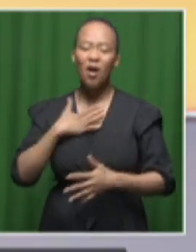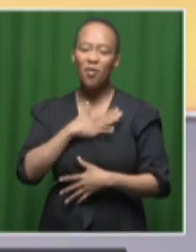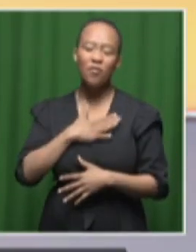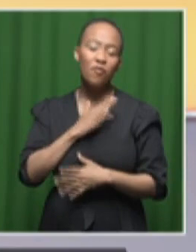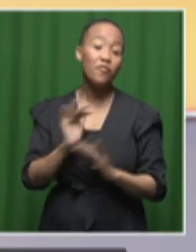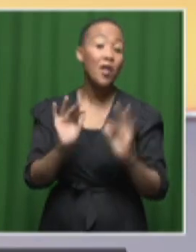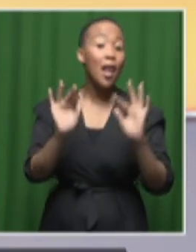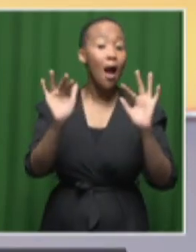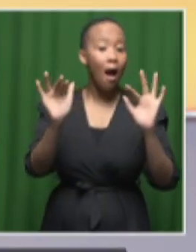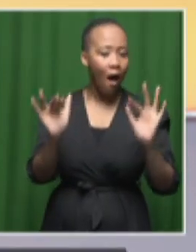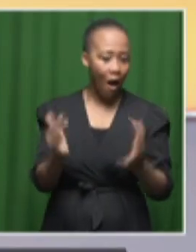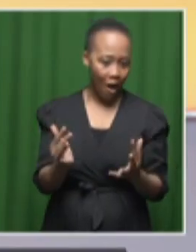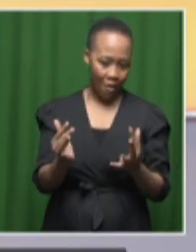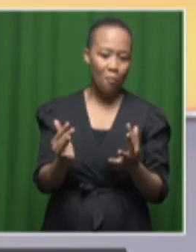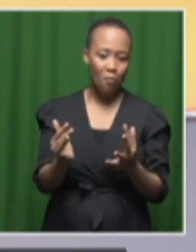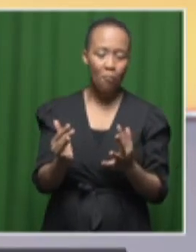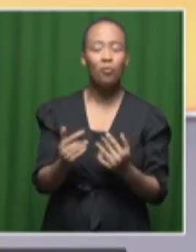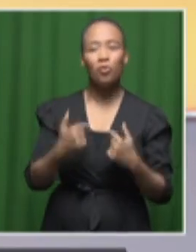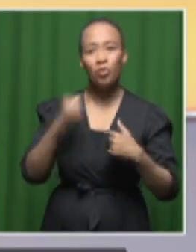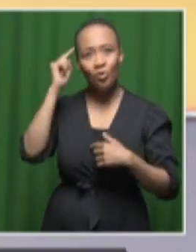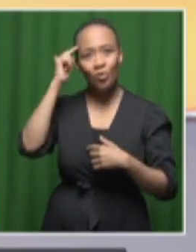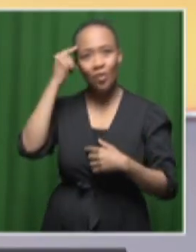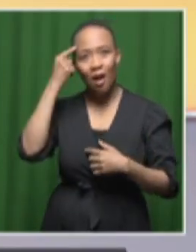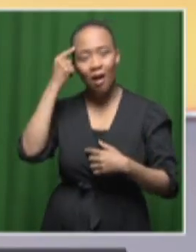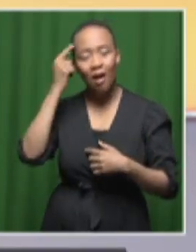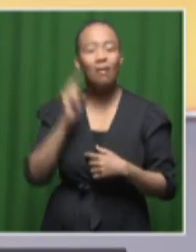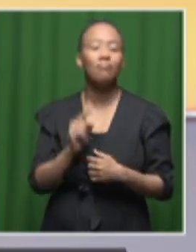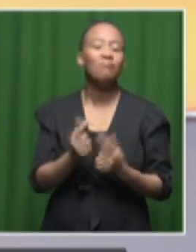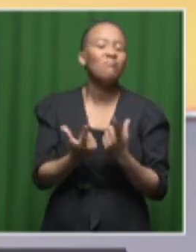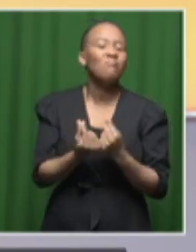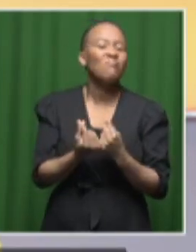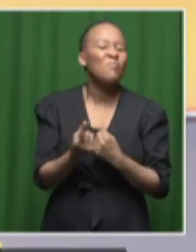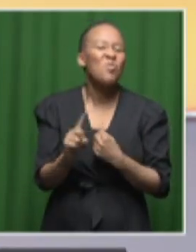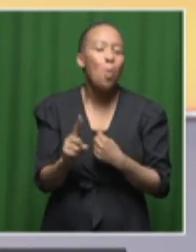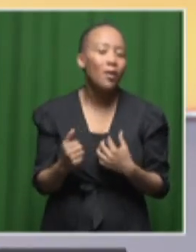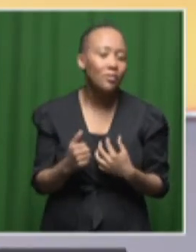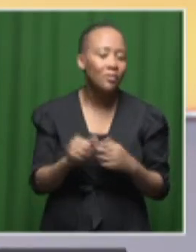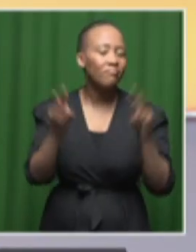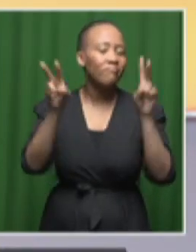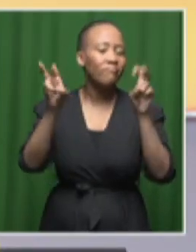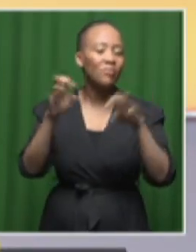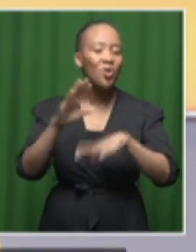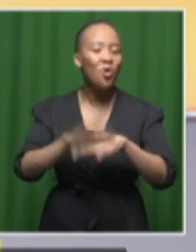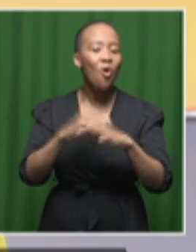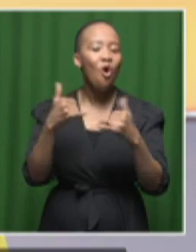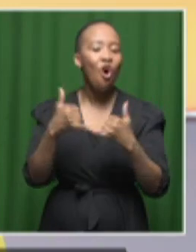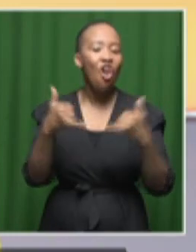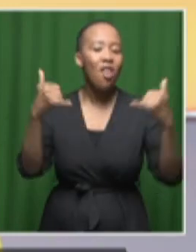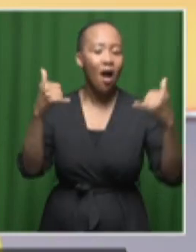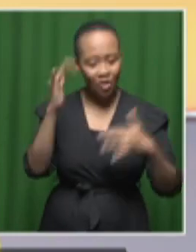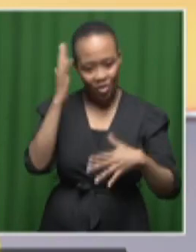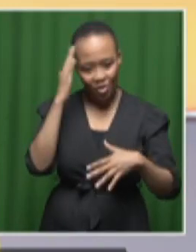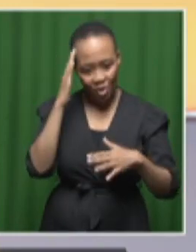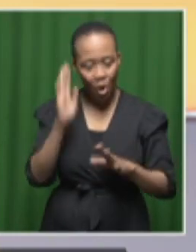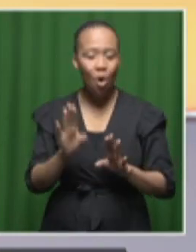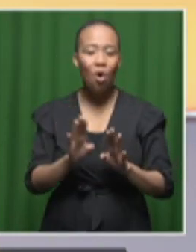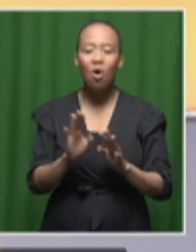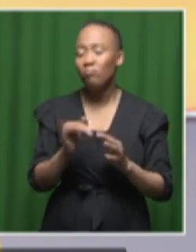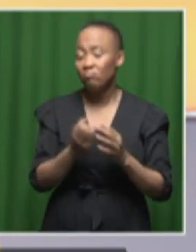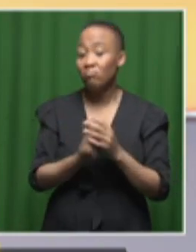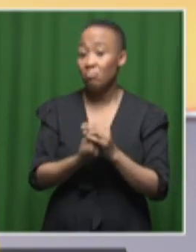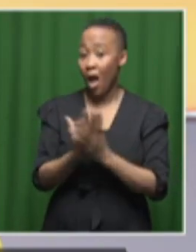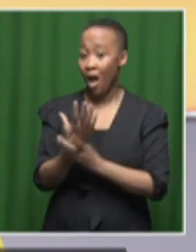that's all we can do is think about, you know, what are they doing when it comes to online, because we know online is growing as a behavior and it's